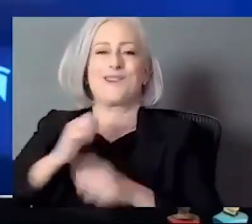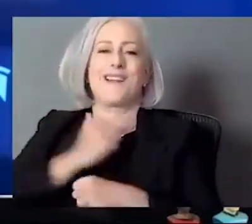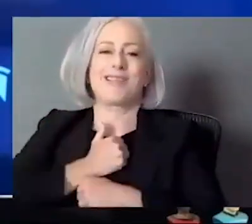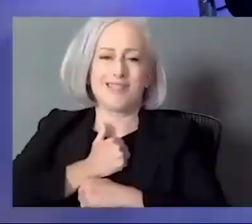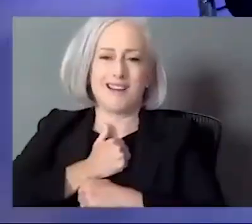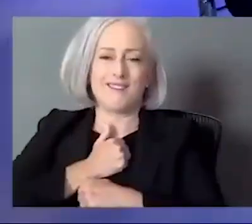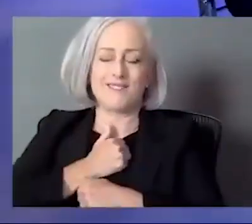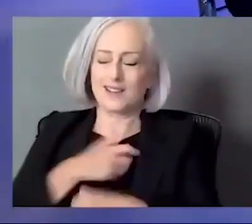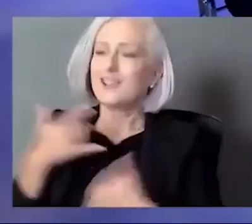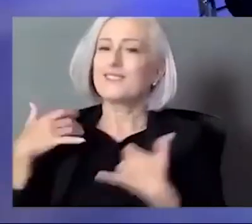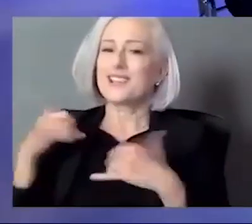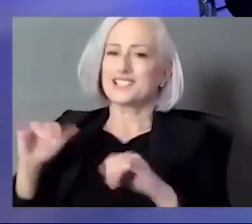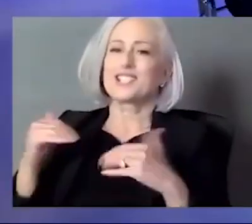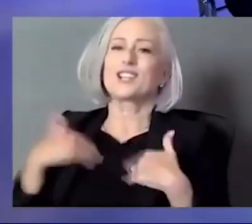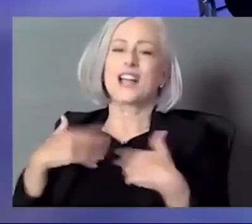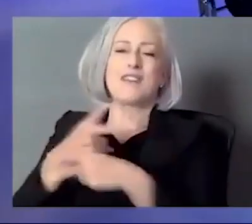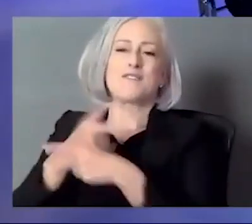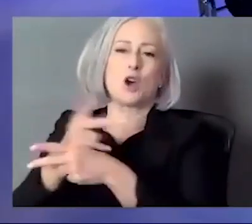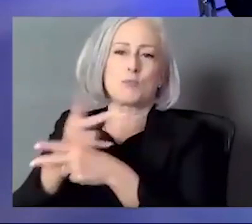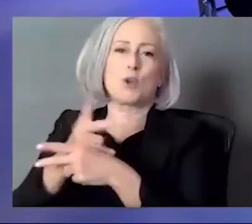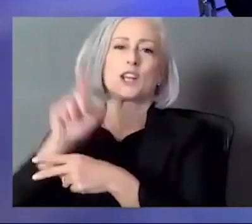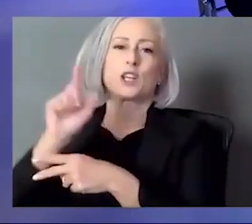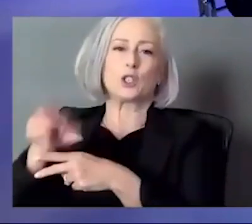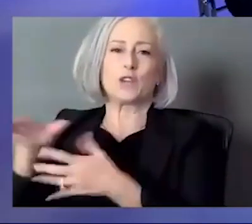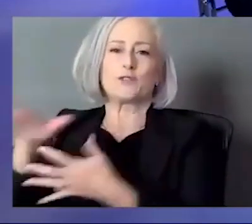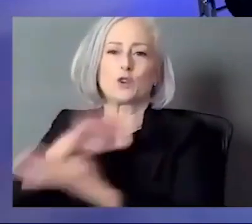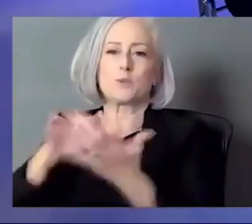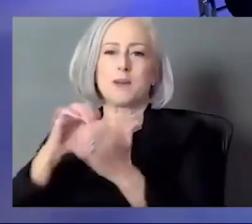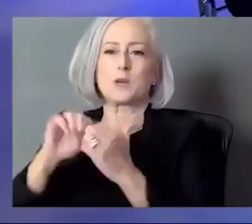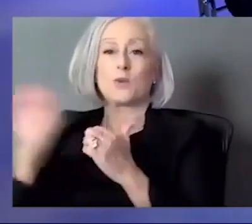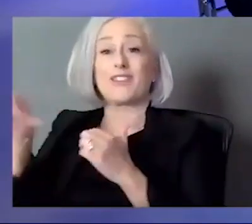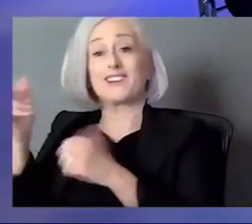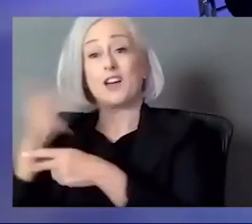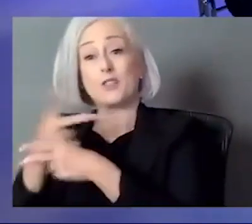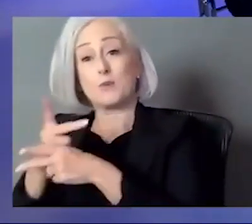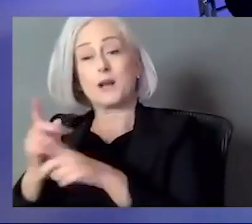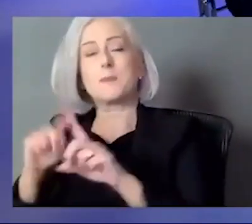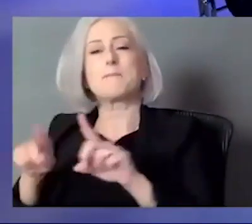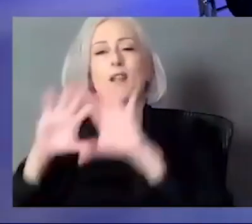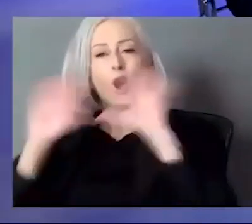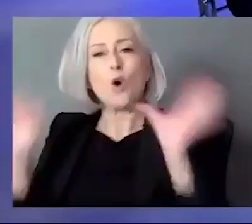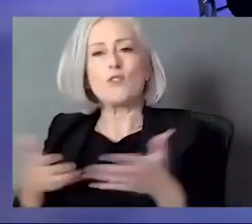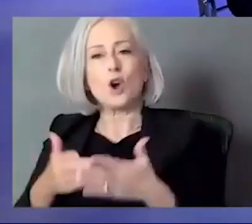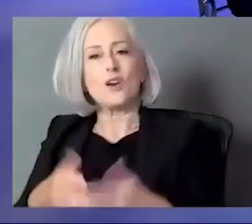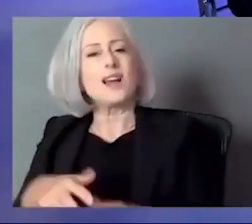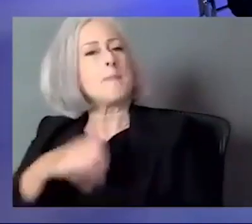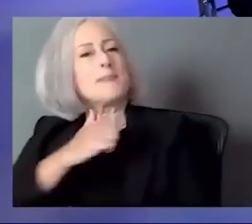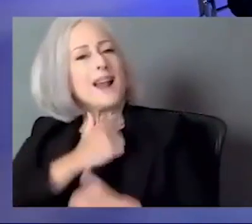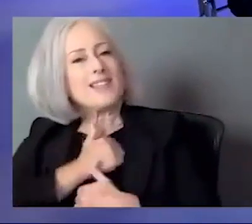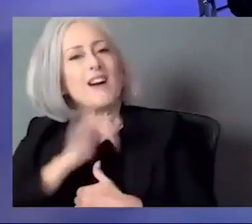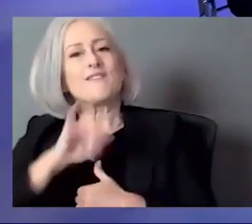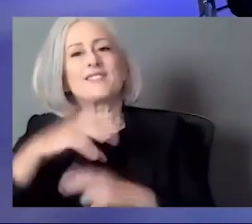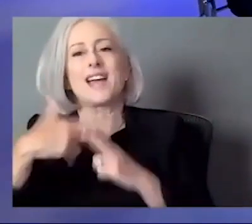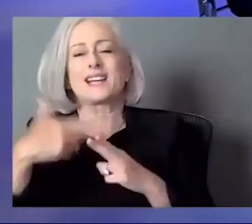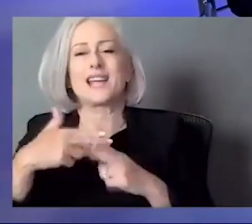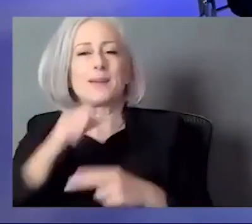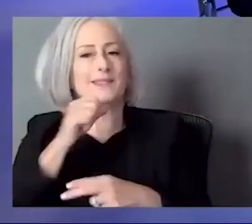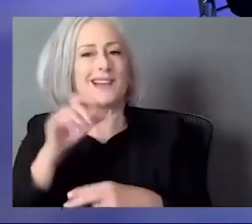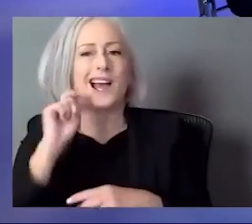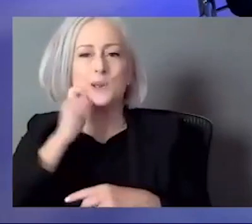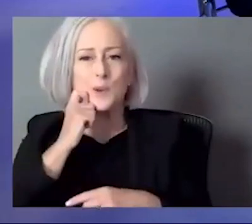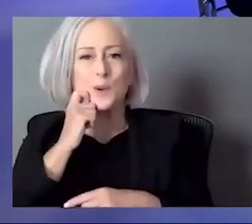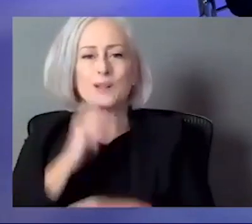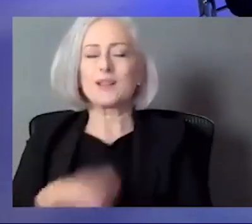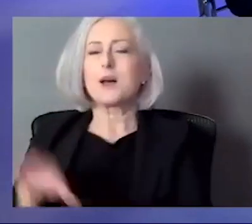You have to combine it with another product. But overall... But it's not as cool to say. The name is not as cool as bam, lam. All those monoclonal antibodies